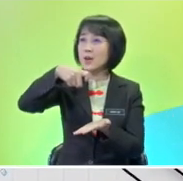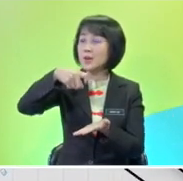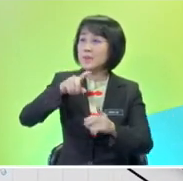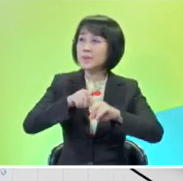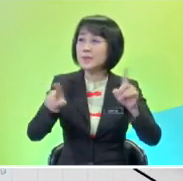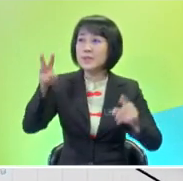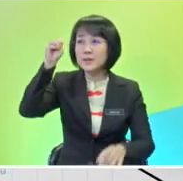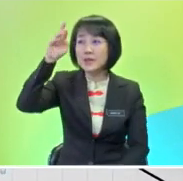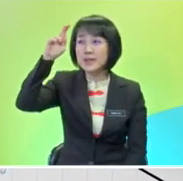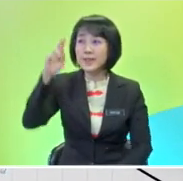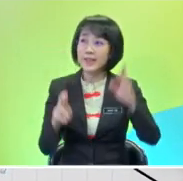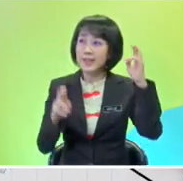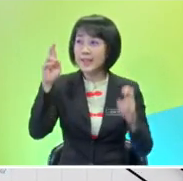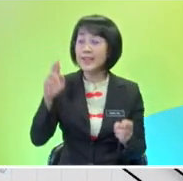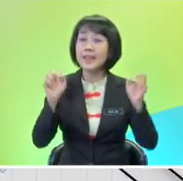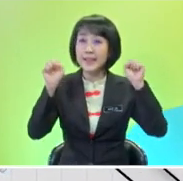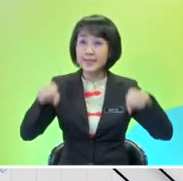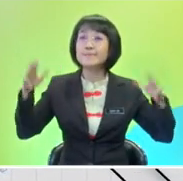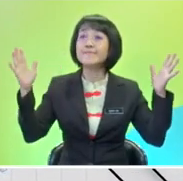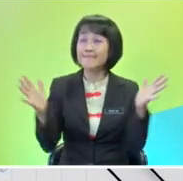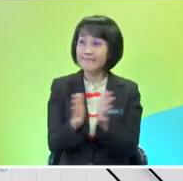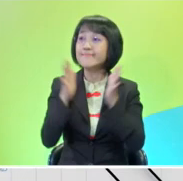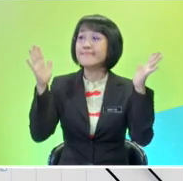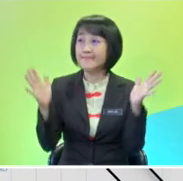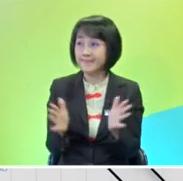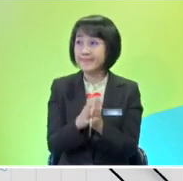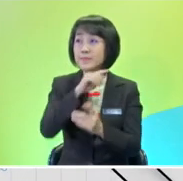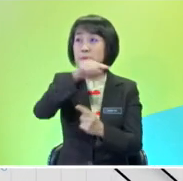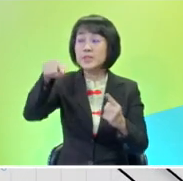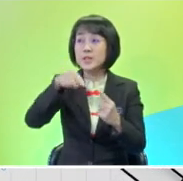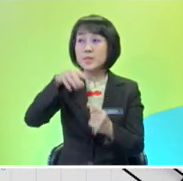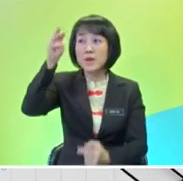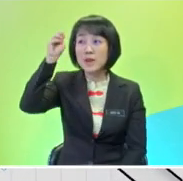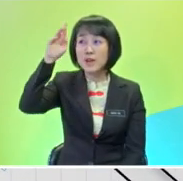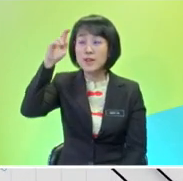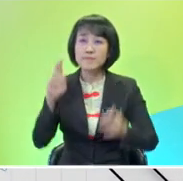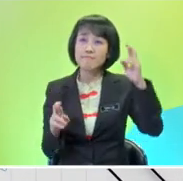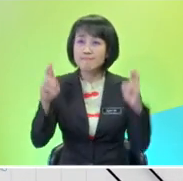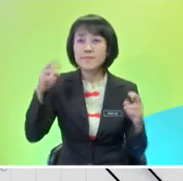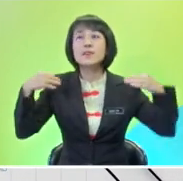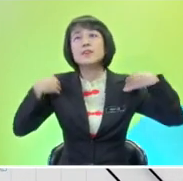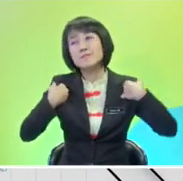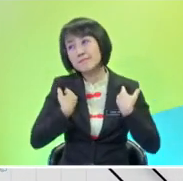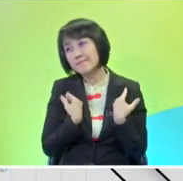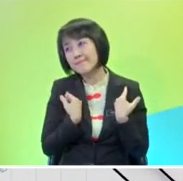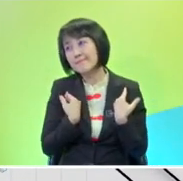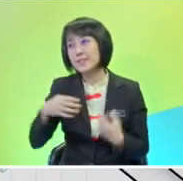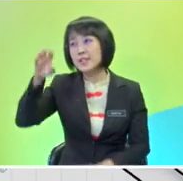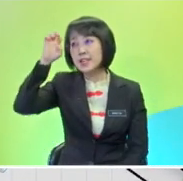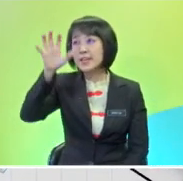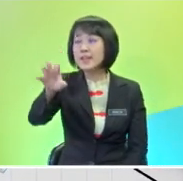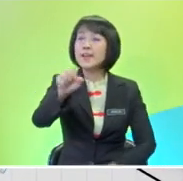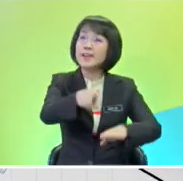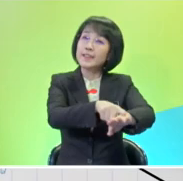Good. Mr. Bot can clap. When Mr. Bot is tired, he takes